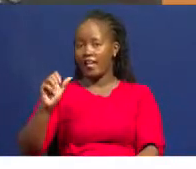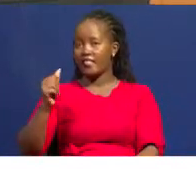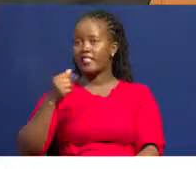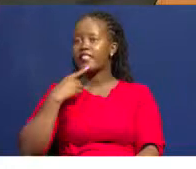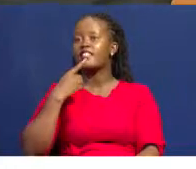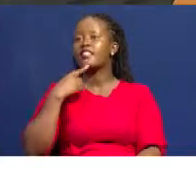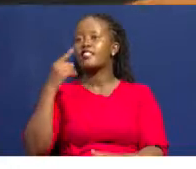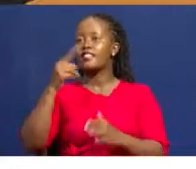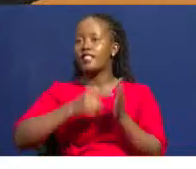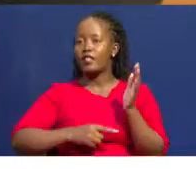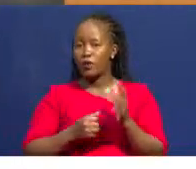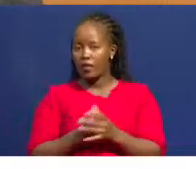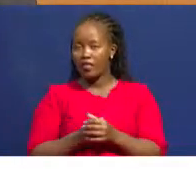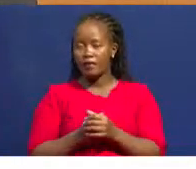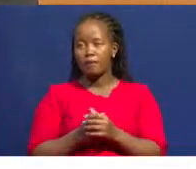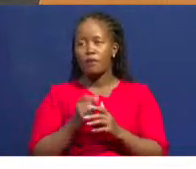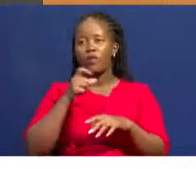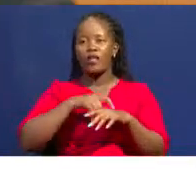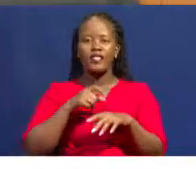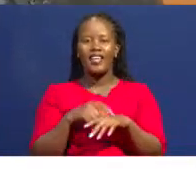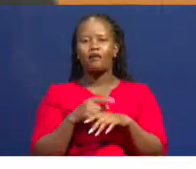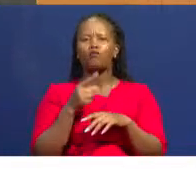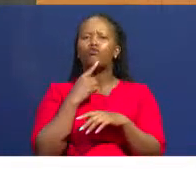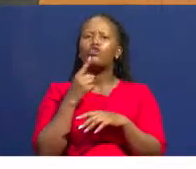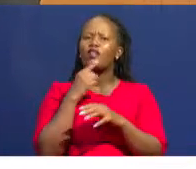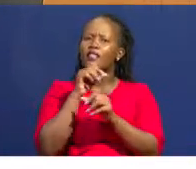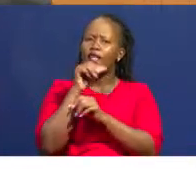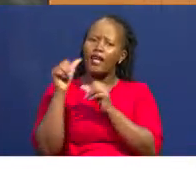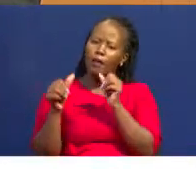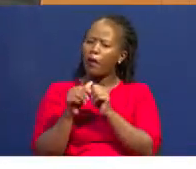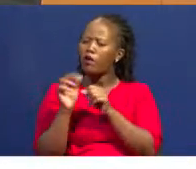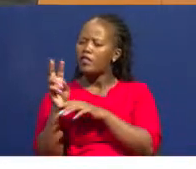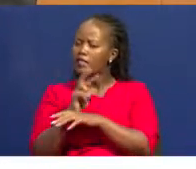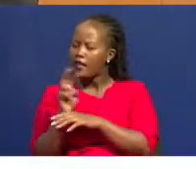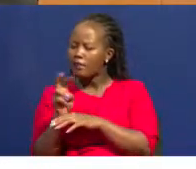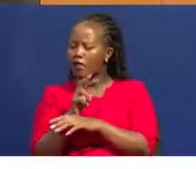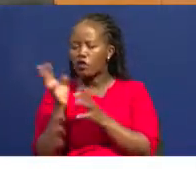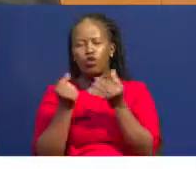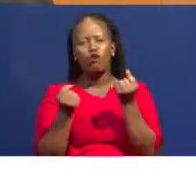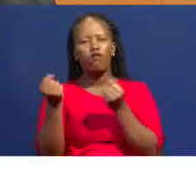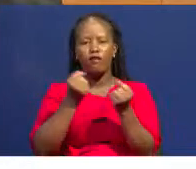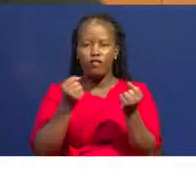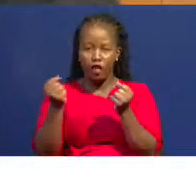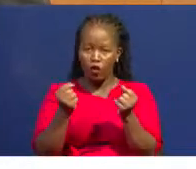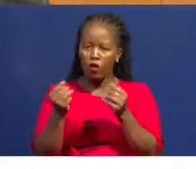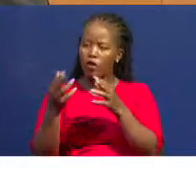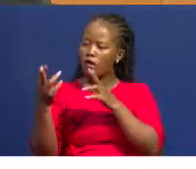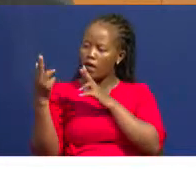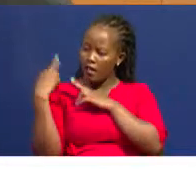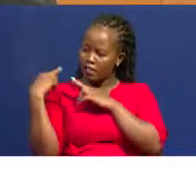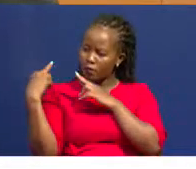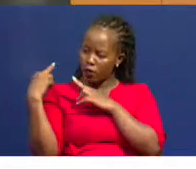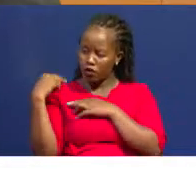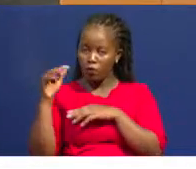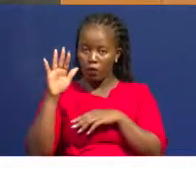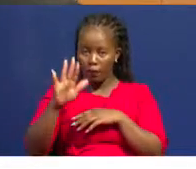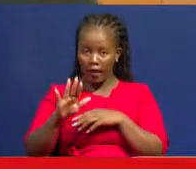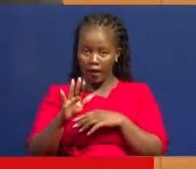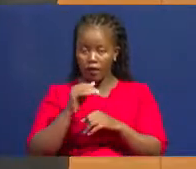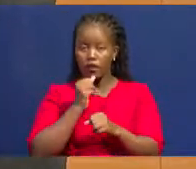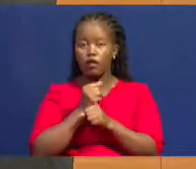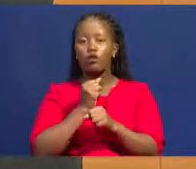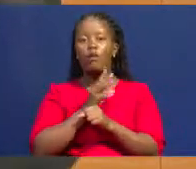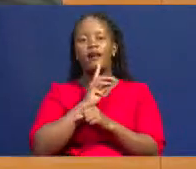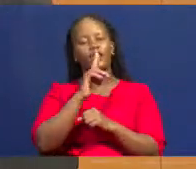you talk of this vehicle, checking of this vehicle, that is their mandate, to make sure that any vehicle on the road